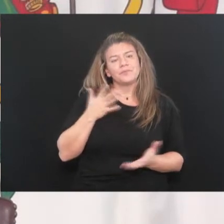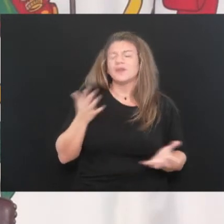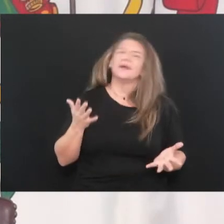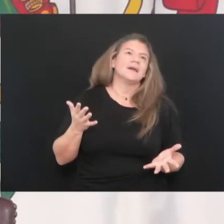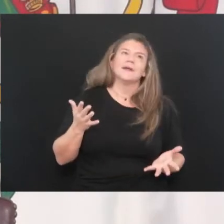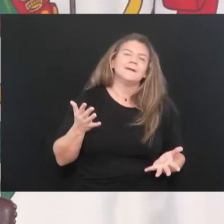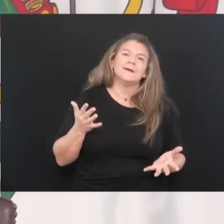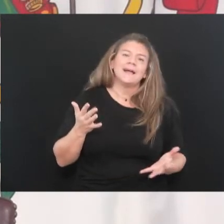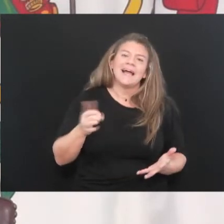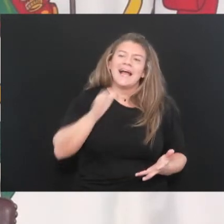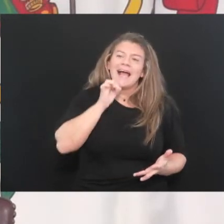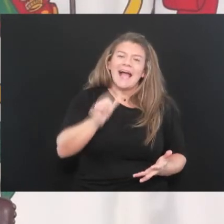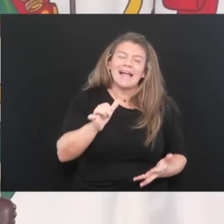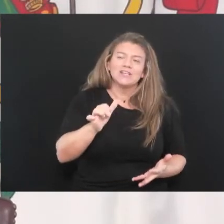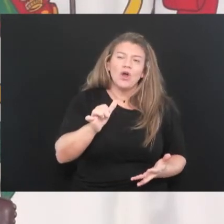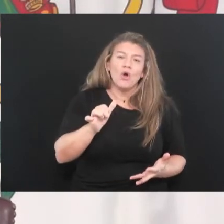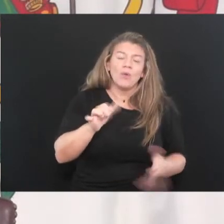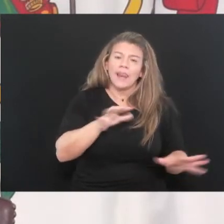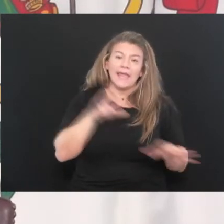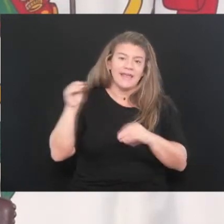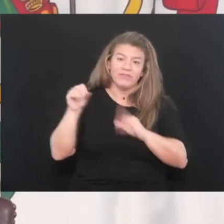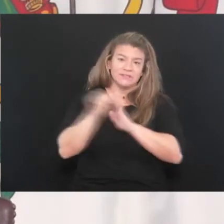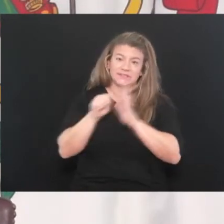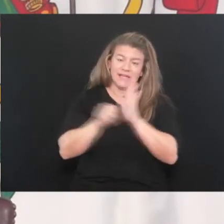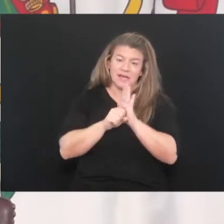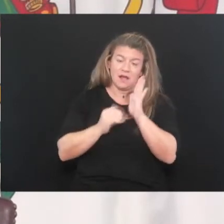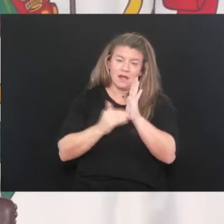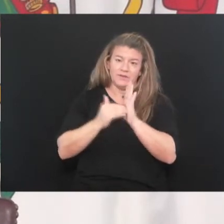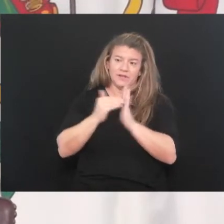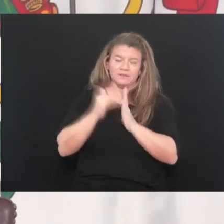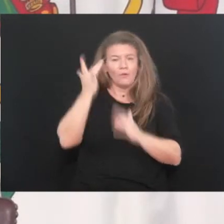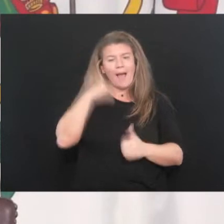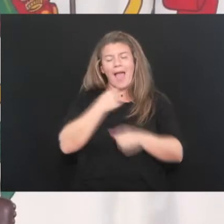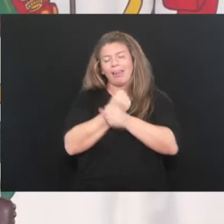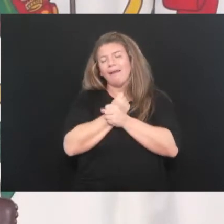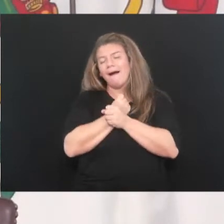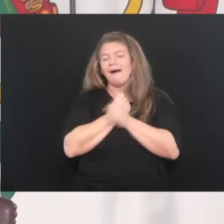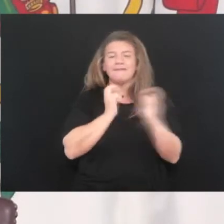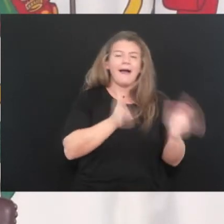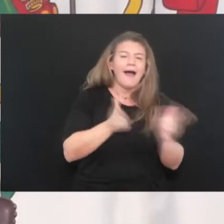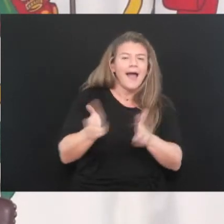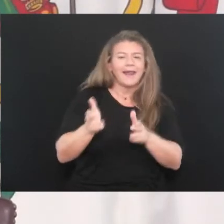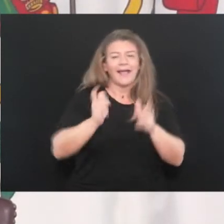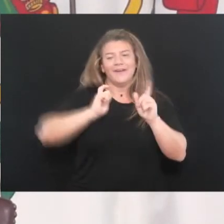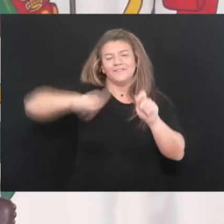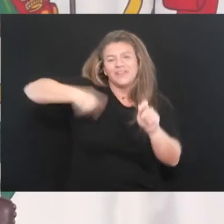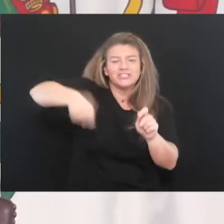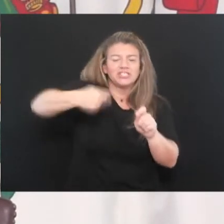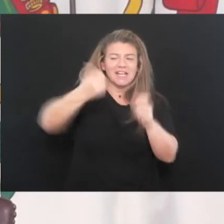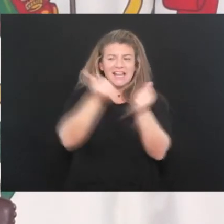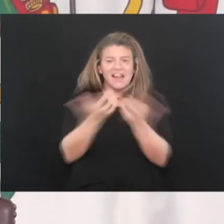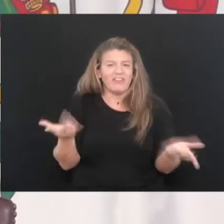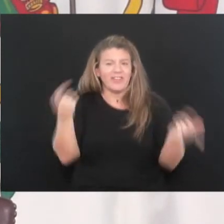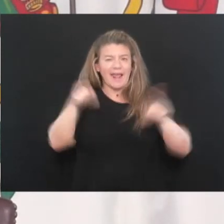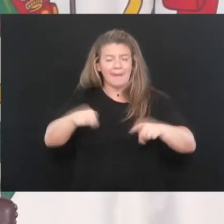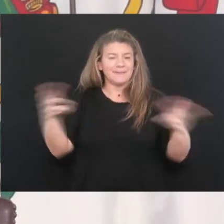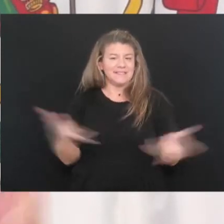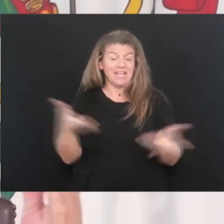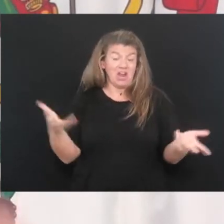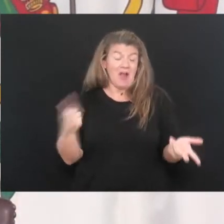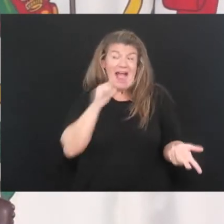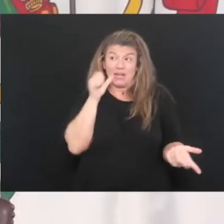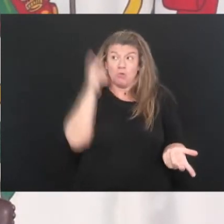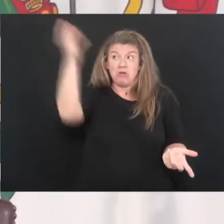don't hardly ever leave this state because I love to hunt and fish and all the great stuff in this state, and I just don't